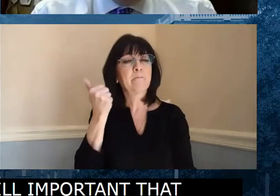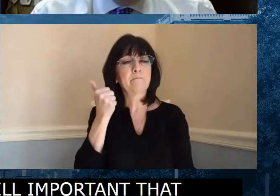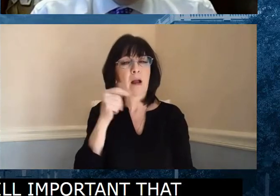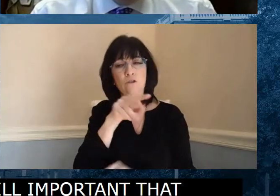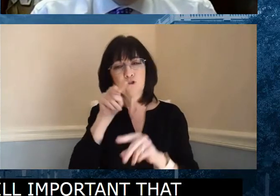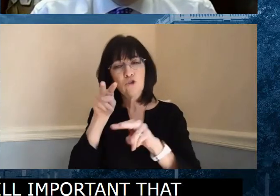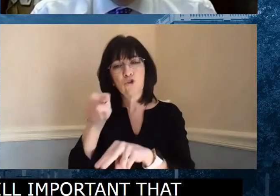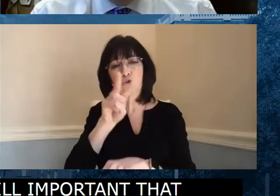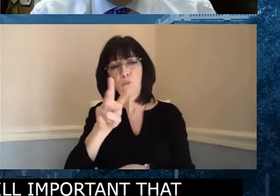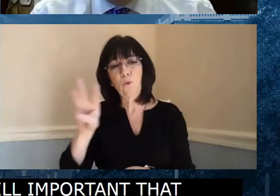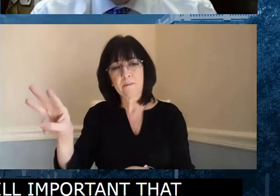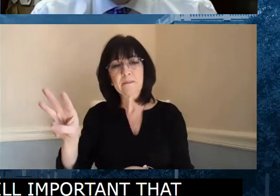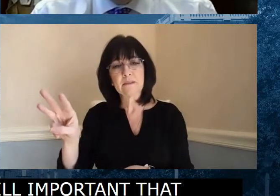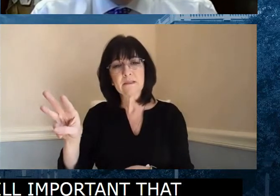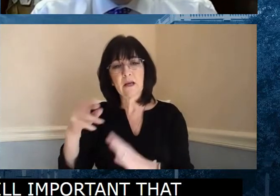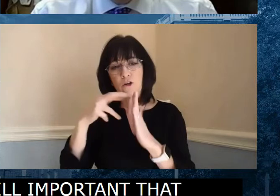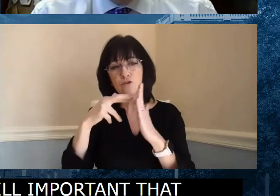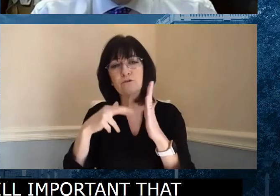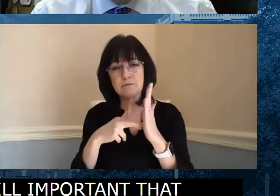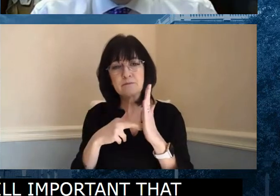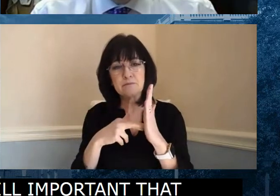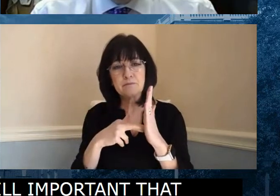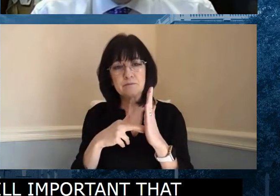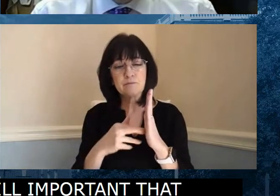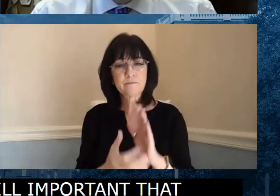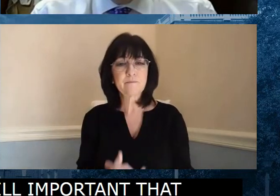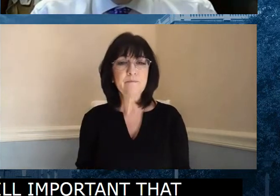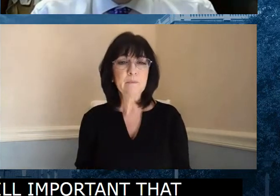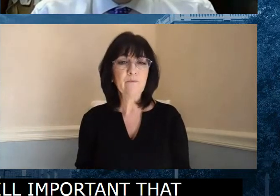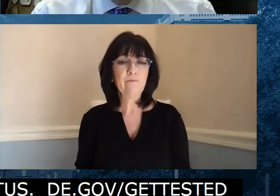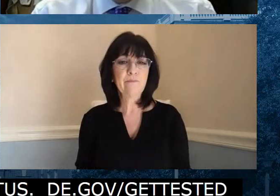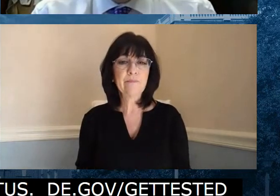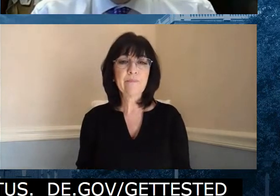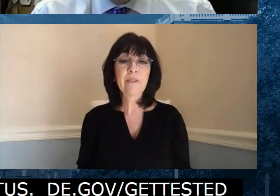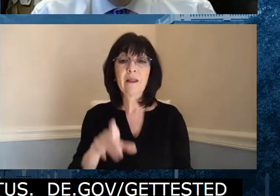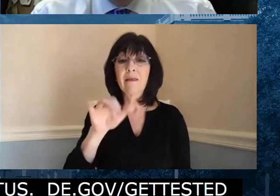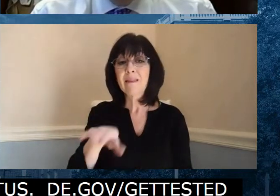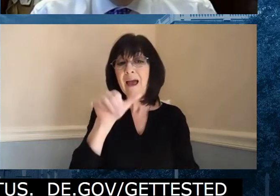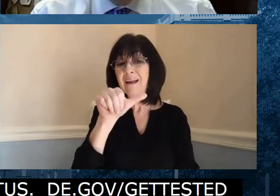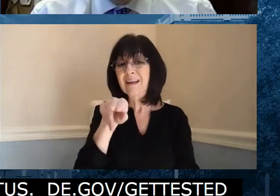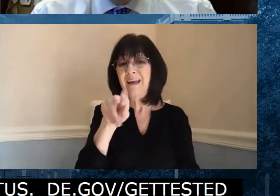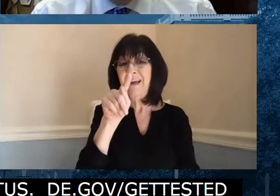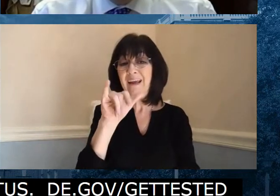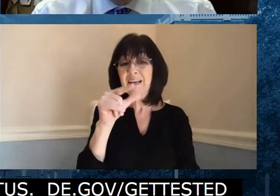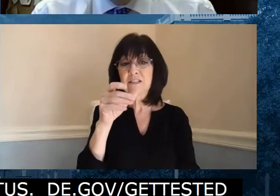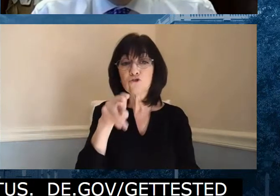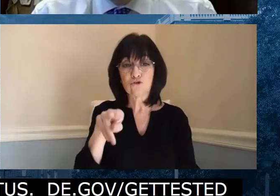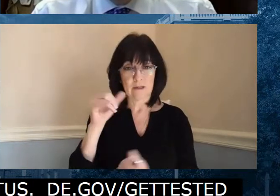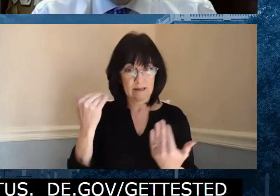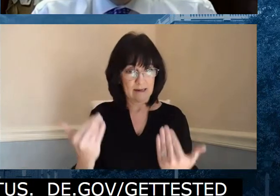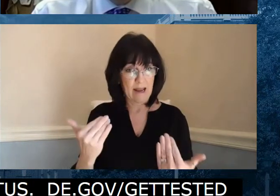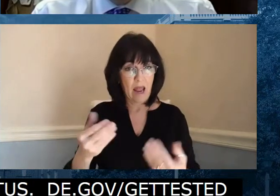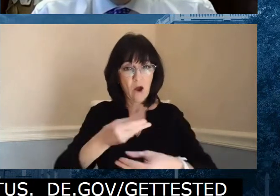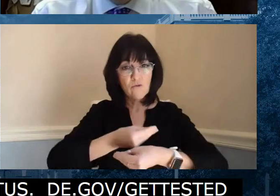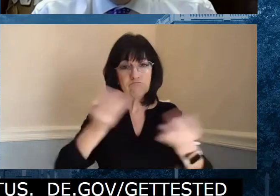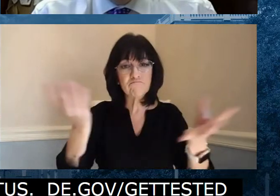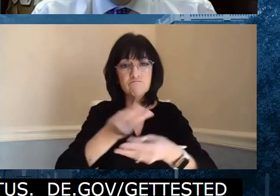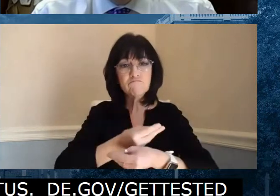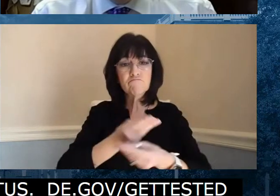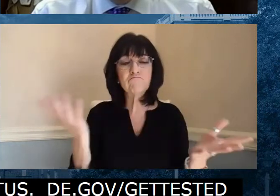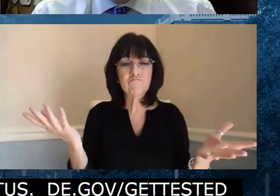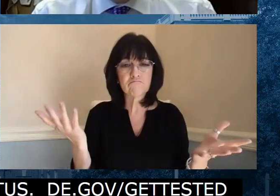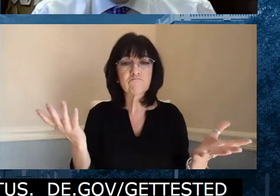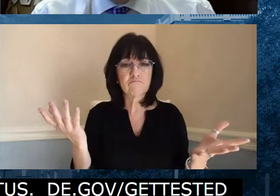the Abbott Buy Next Now kit, which is an antigen test, is getting shipped out to